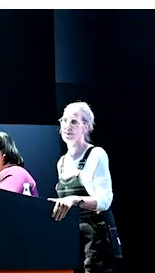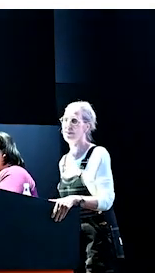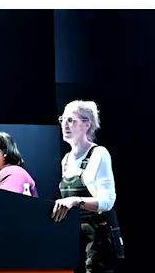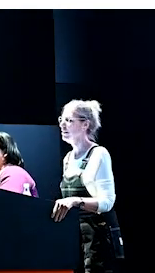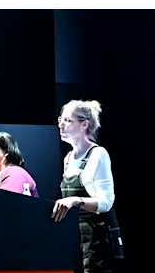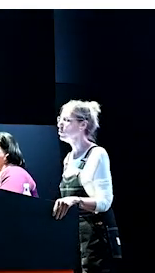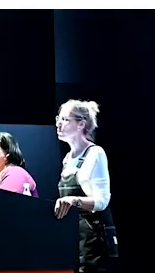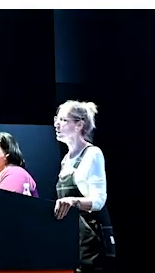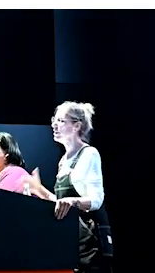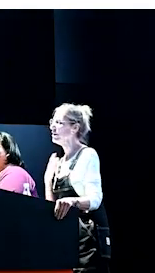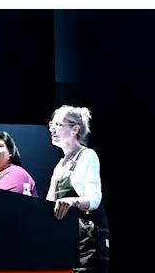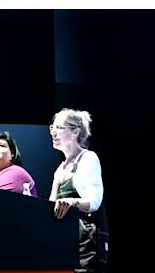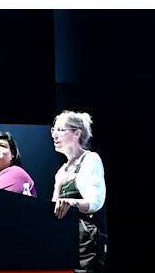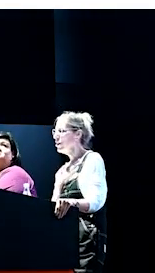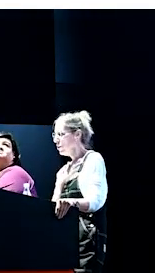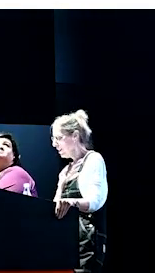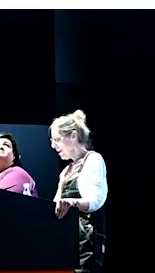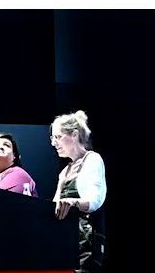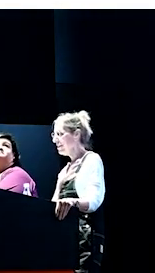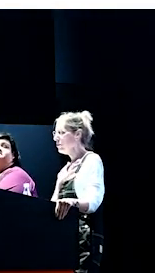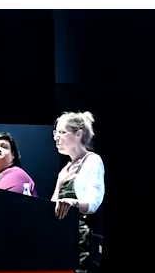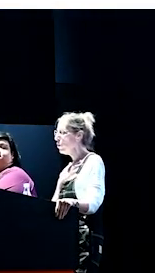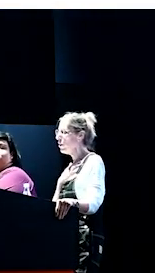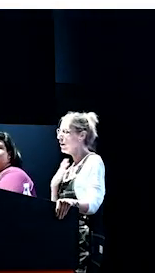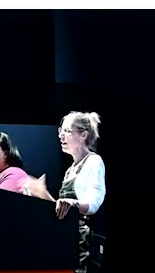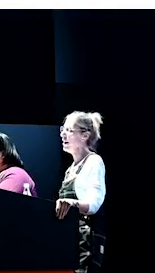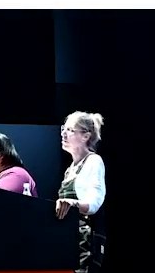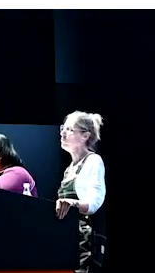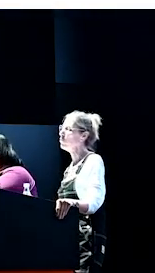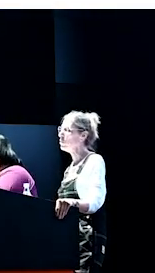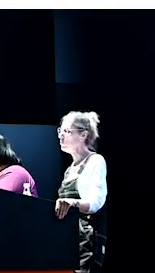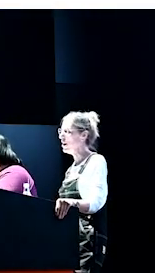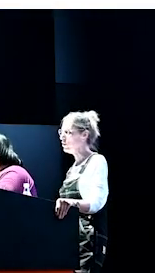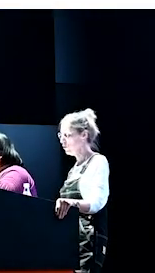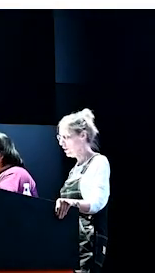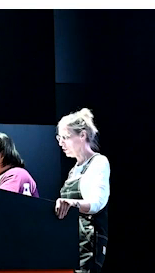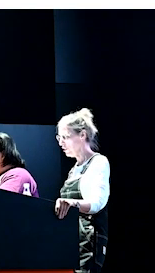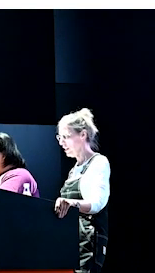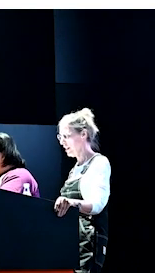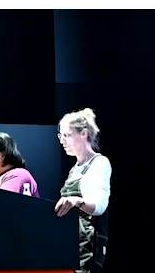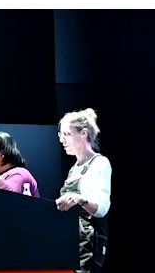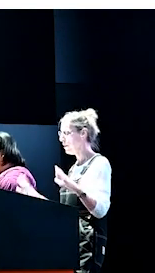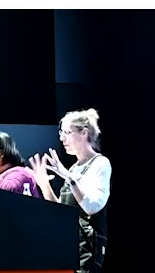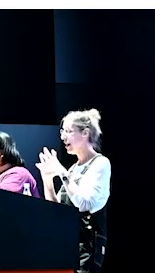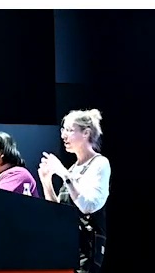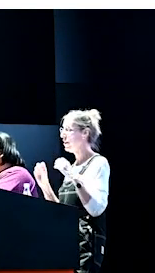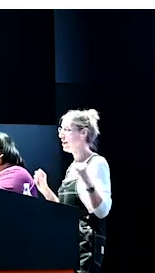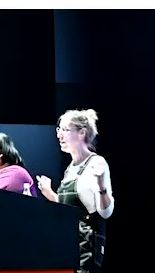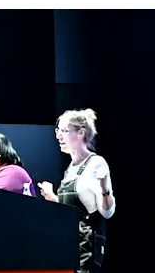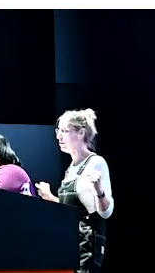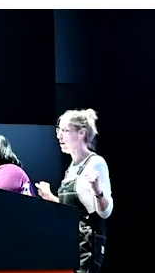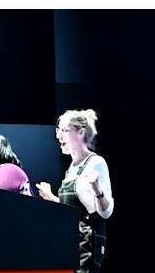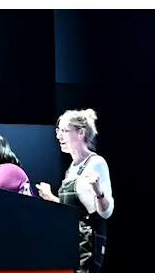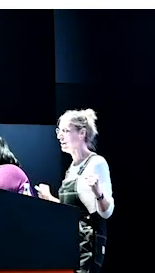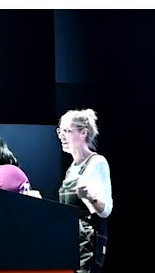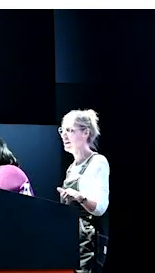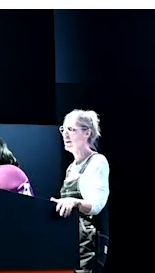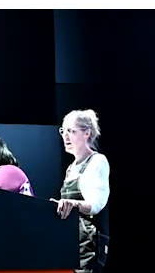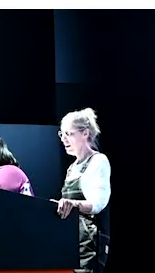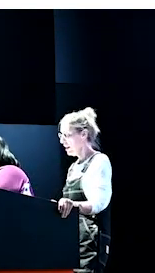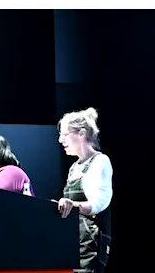this, which was less is more, and form follows function, and really paring things